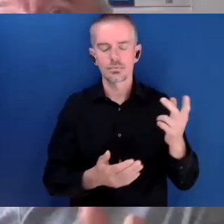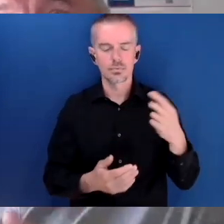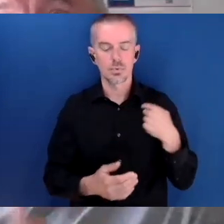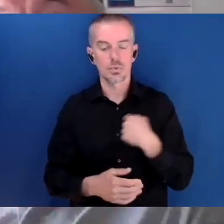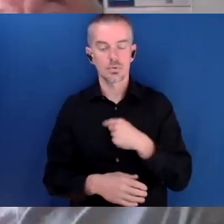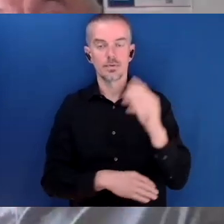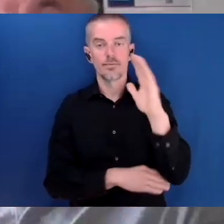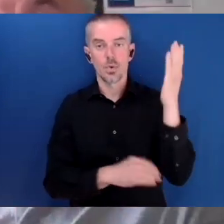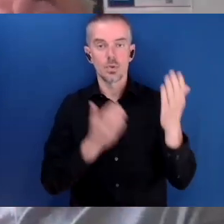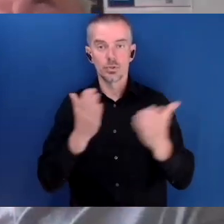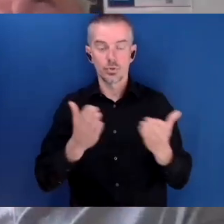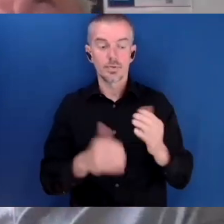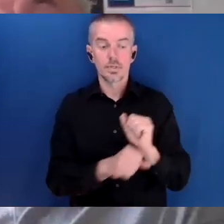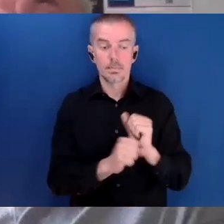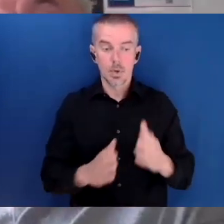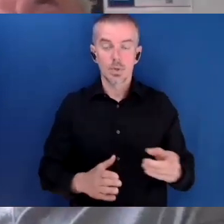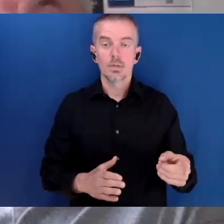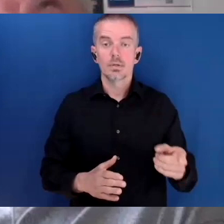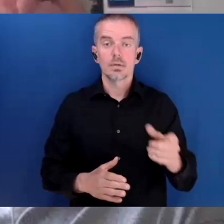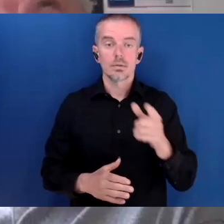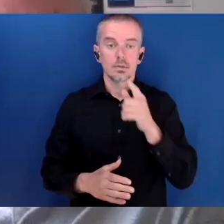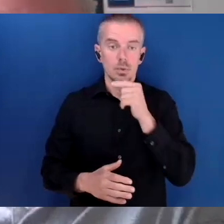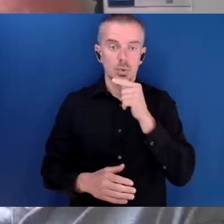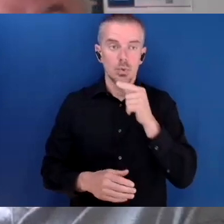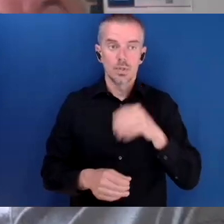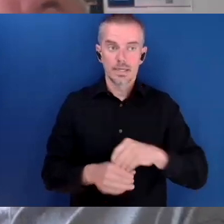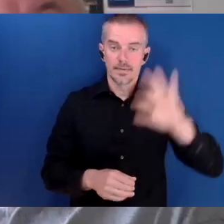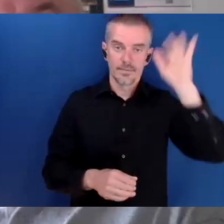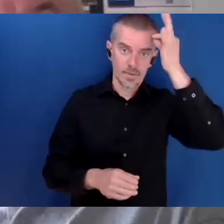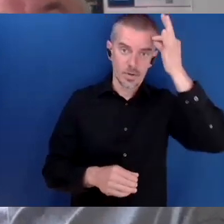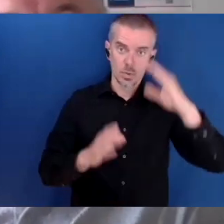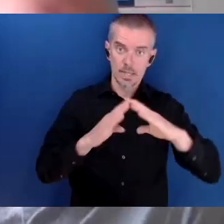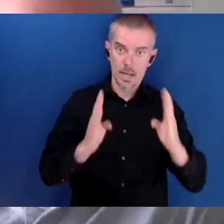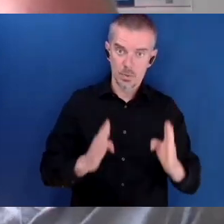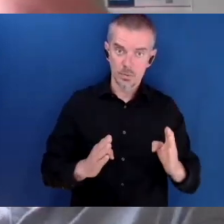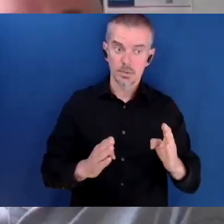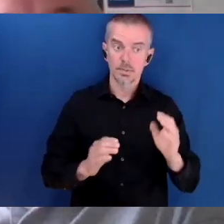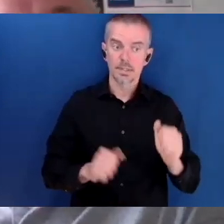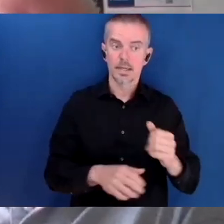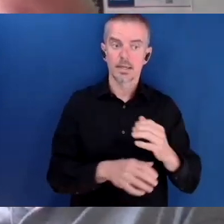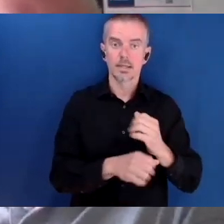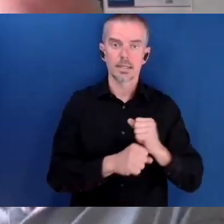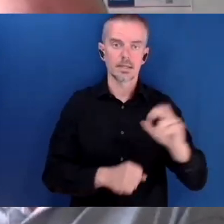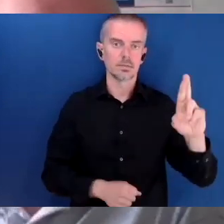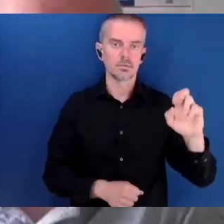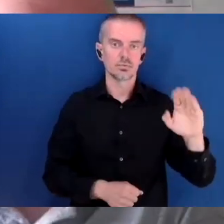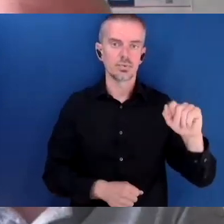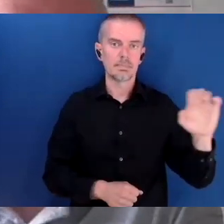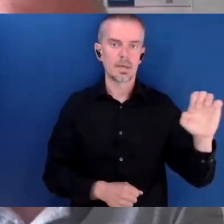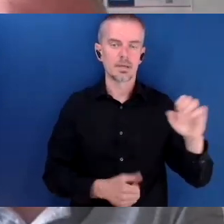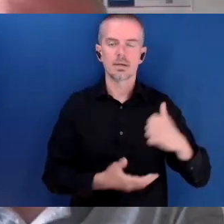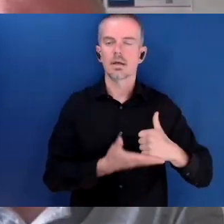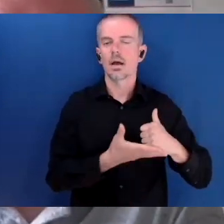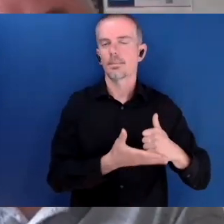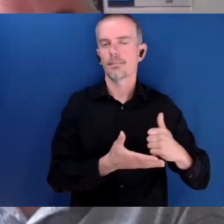for Forest Service employees that are in federal housing to get a rebate back to help kind of subsidize